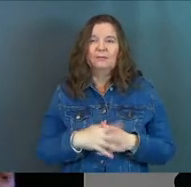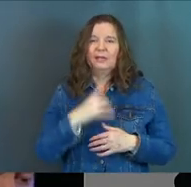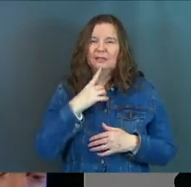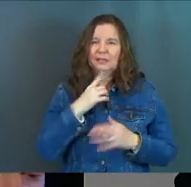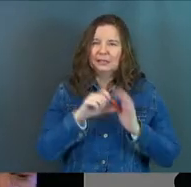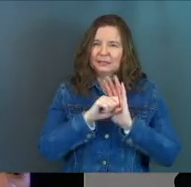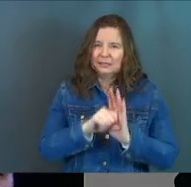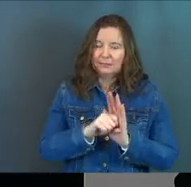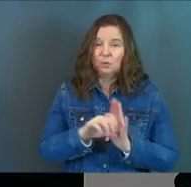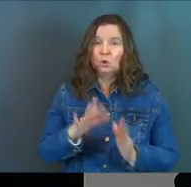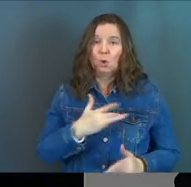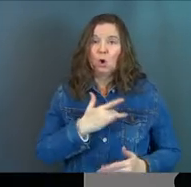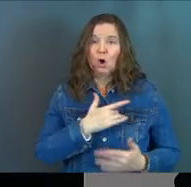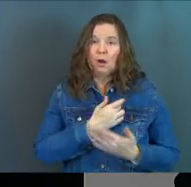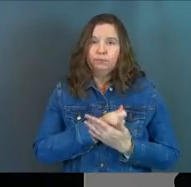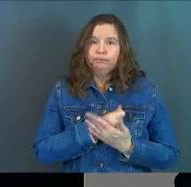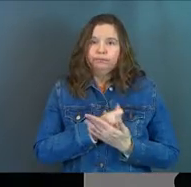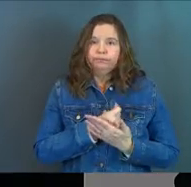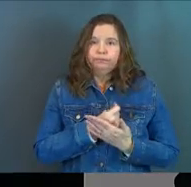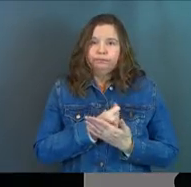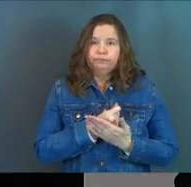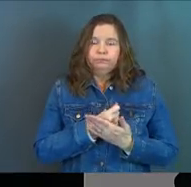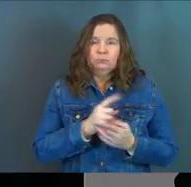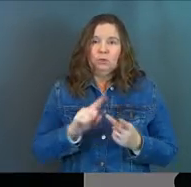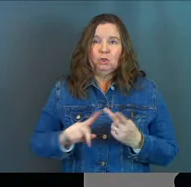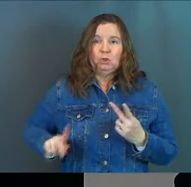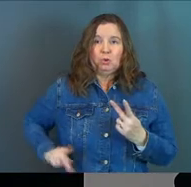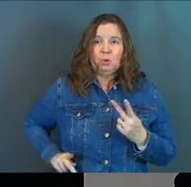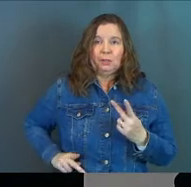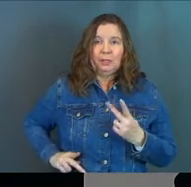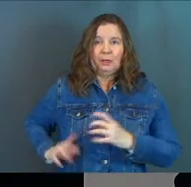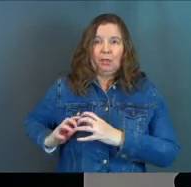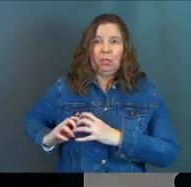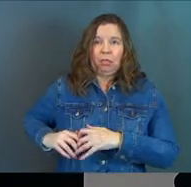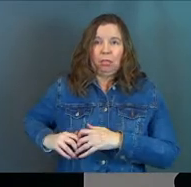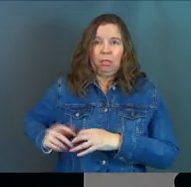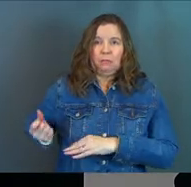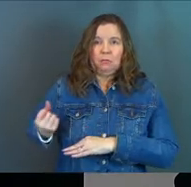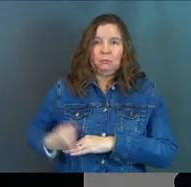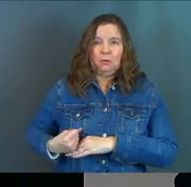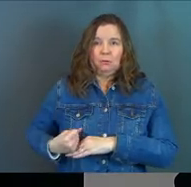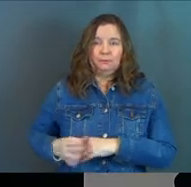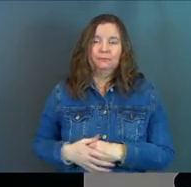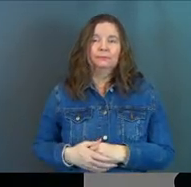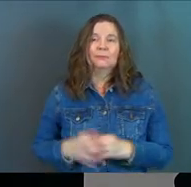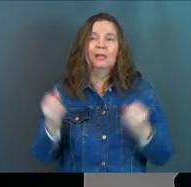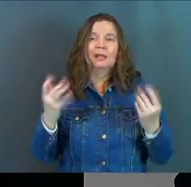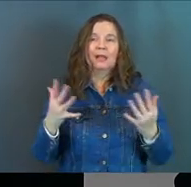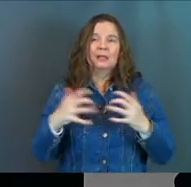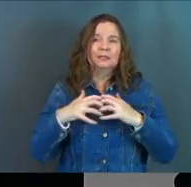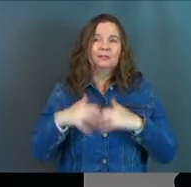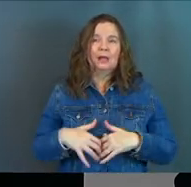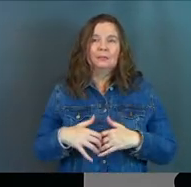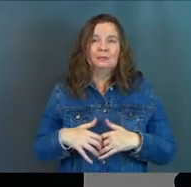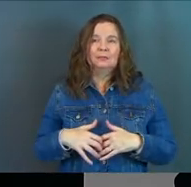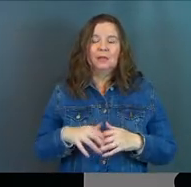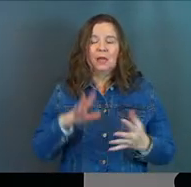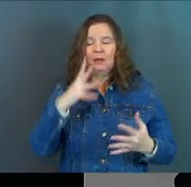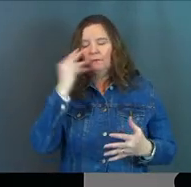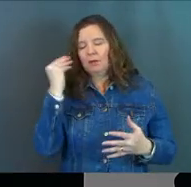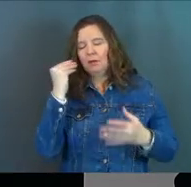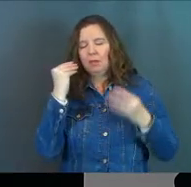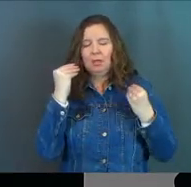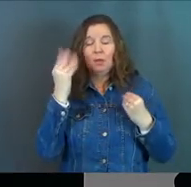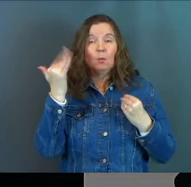symptoms of this are. Your heart races, your kidneys shut down. Lots of collapsing and fainting